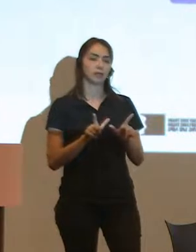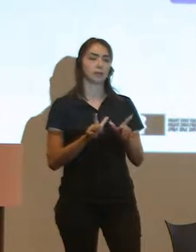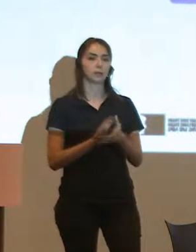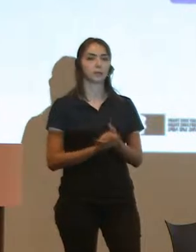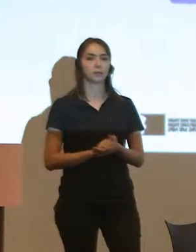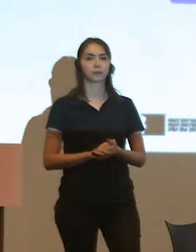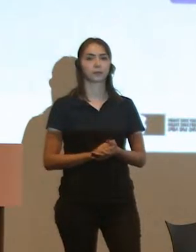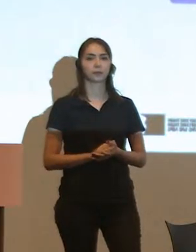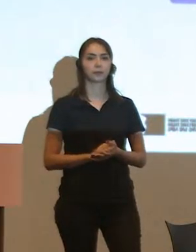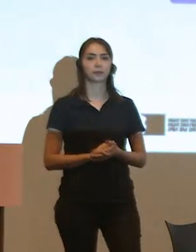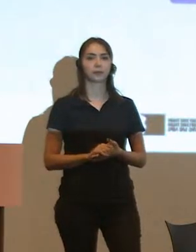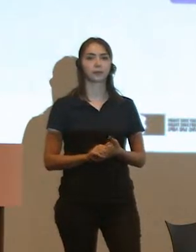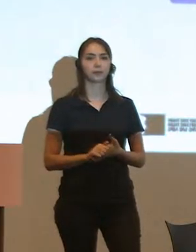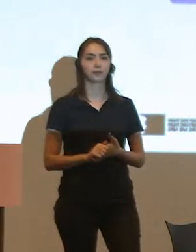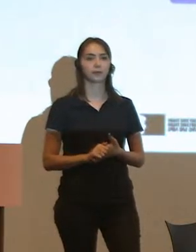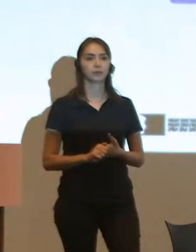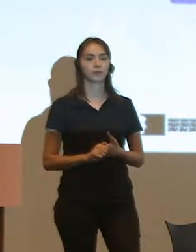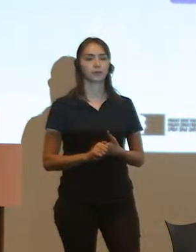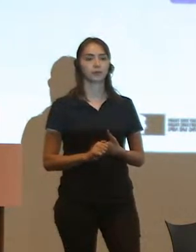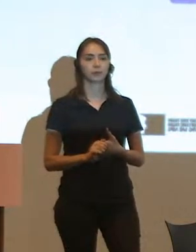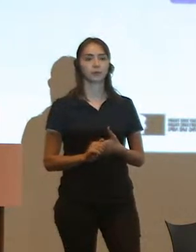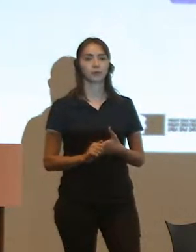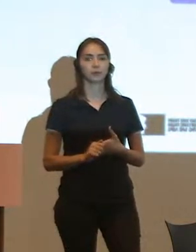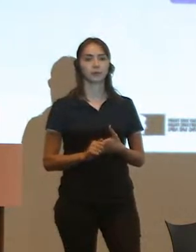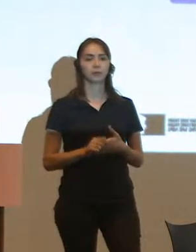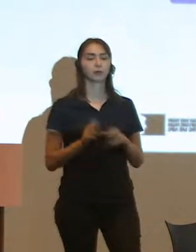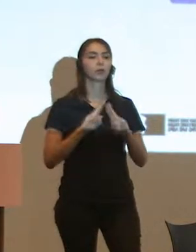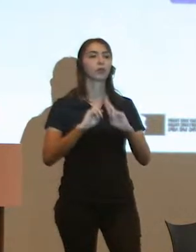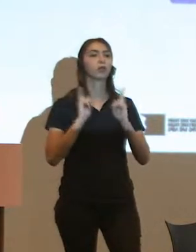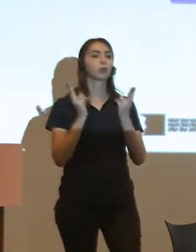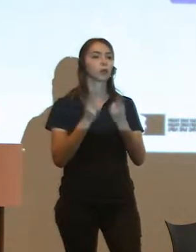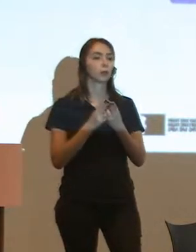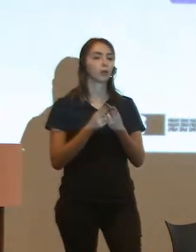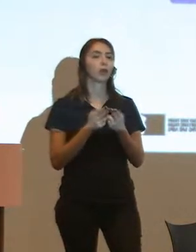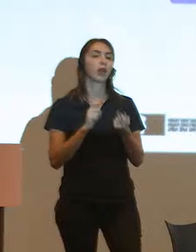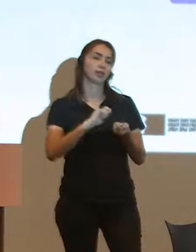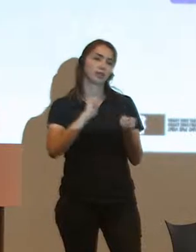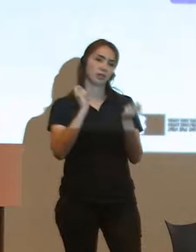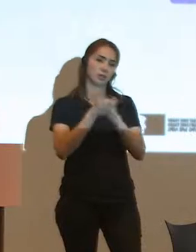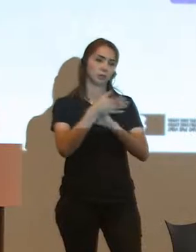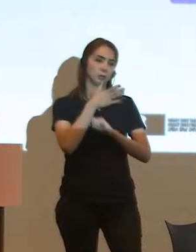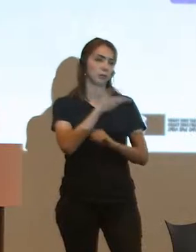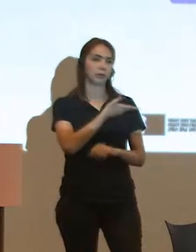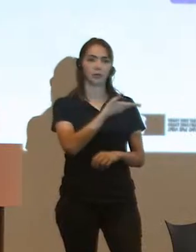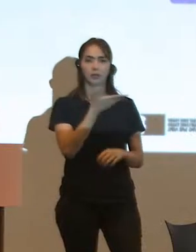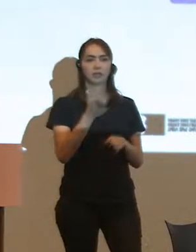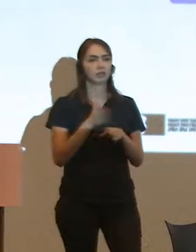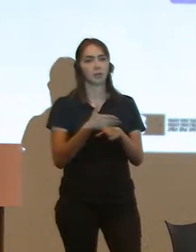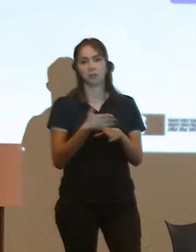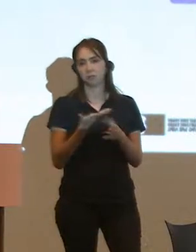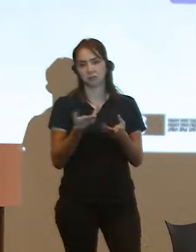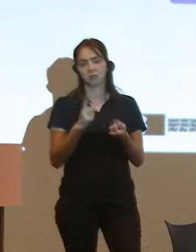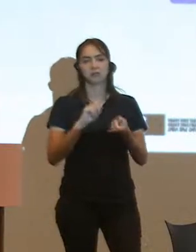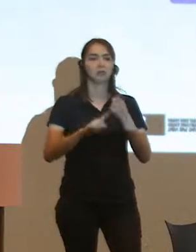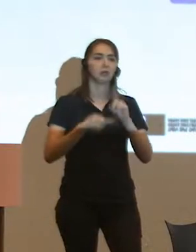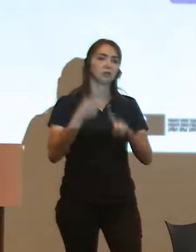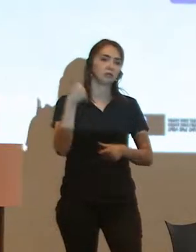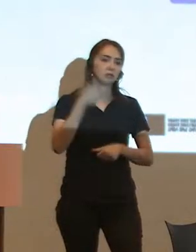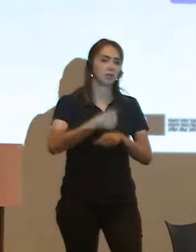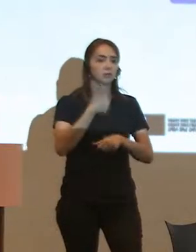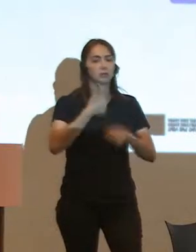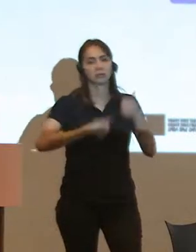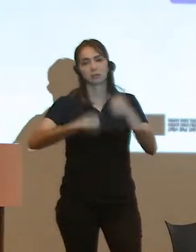since the world has changed totally because we have leaders political leaders who